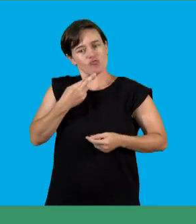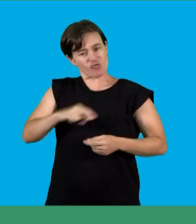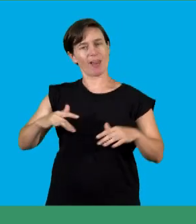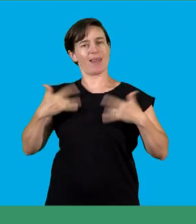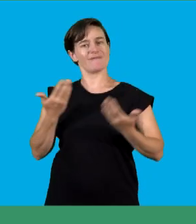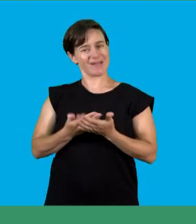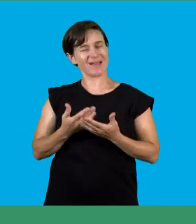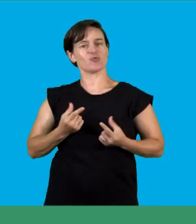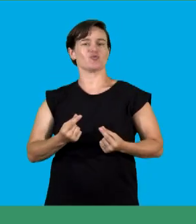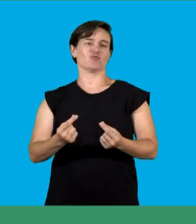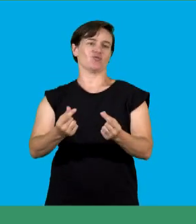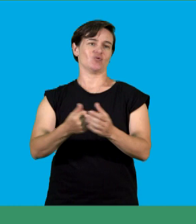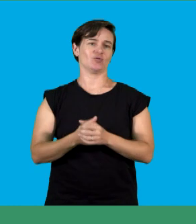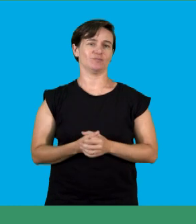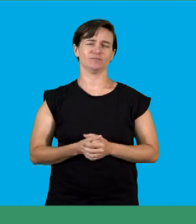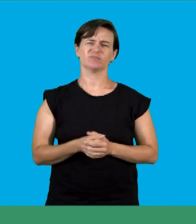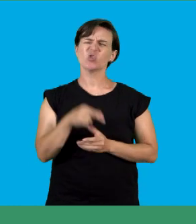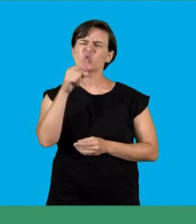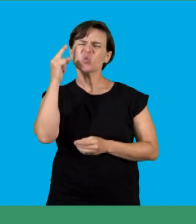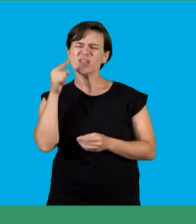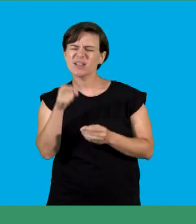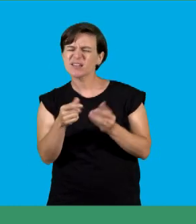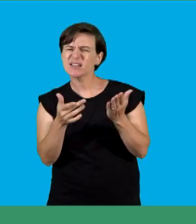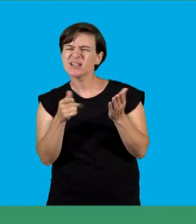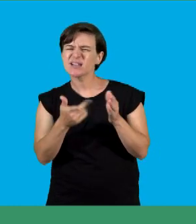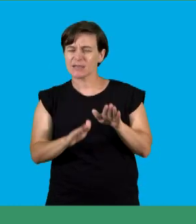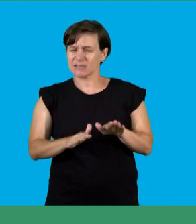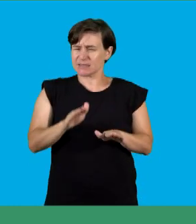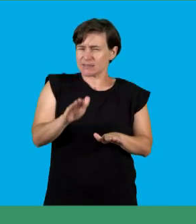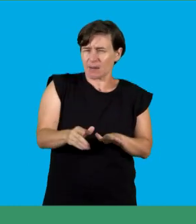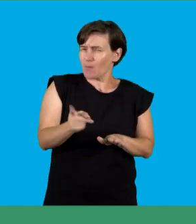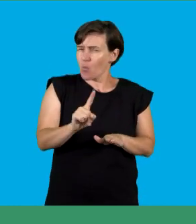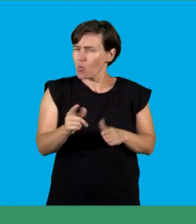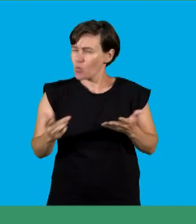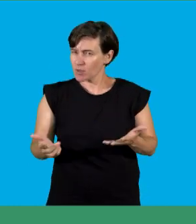executable. So what do you think is the problem solving step applicable here?